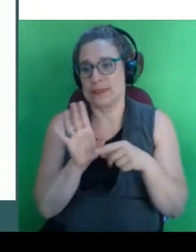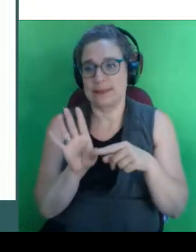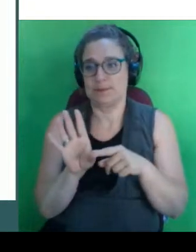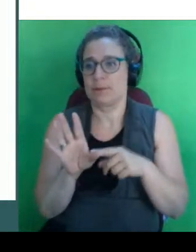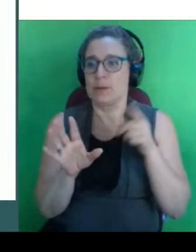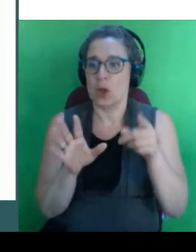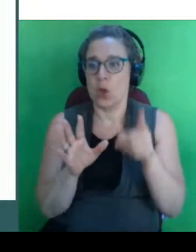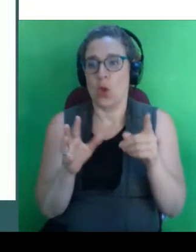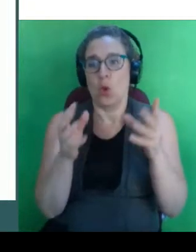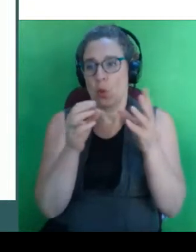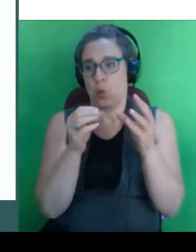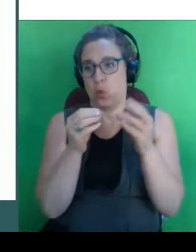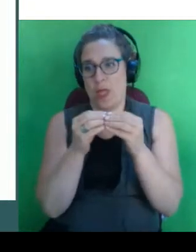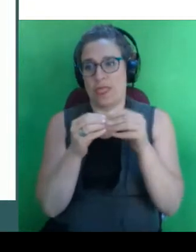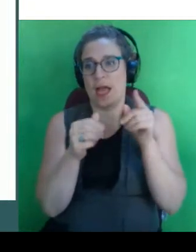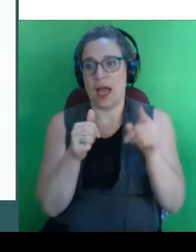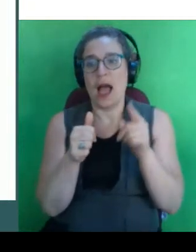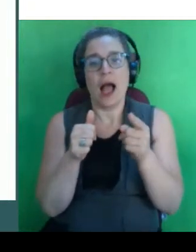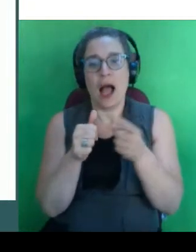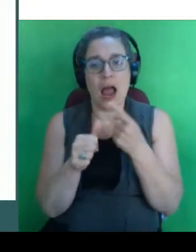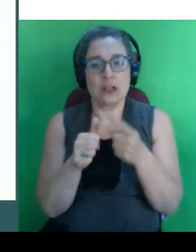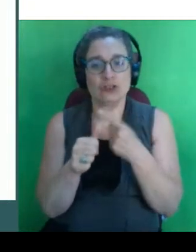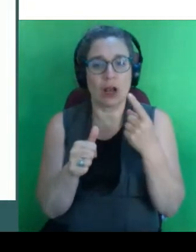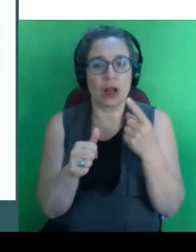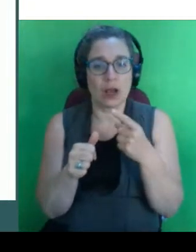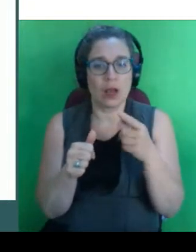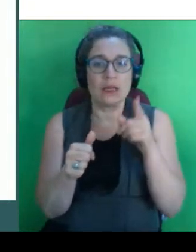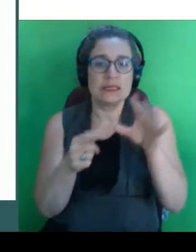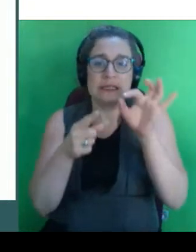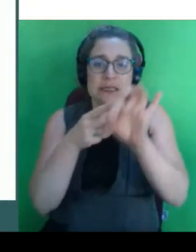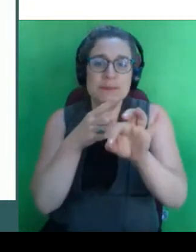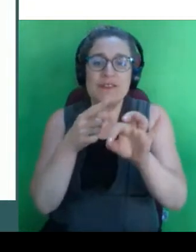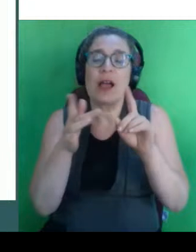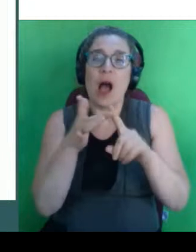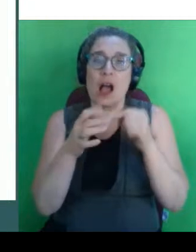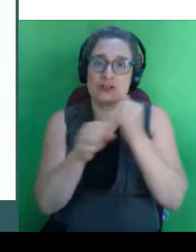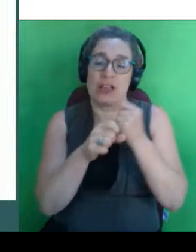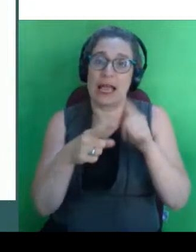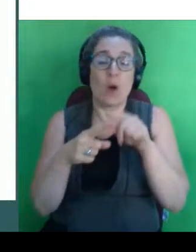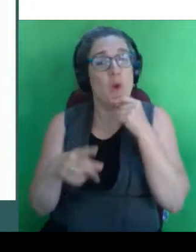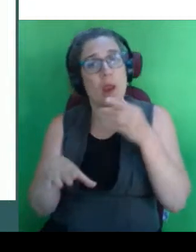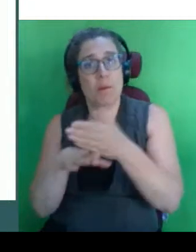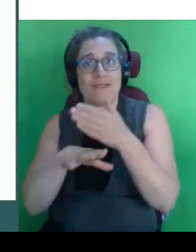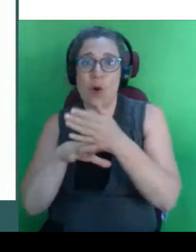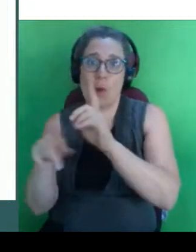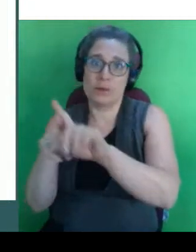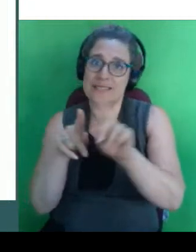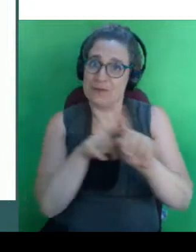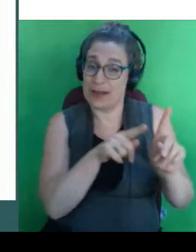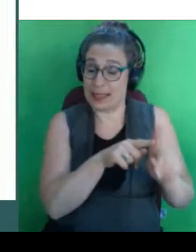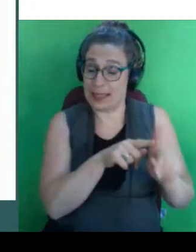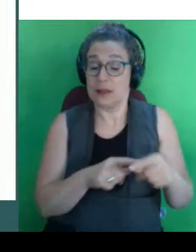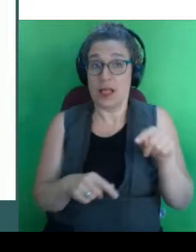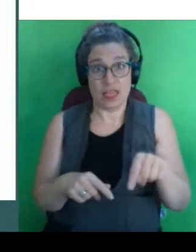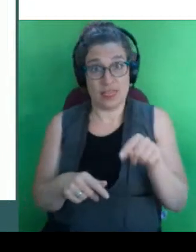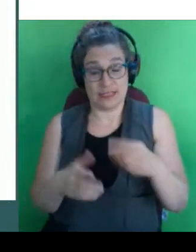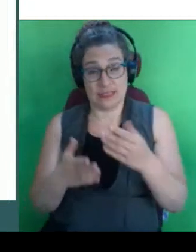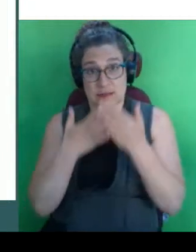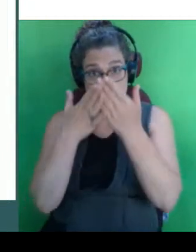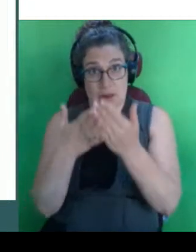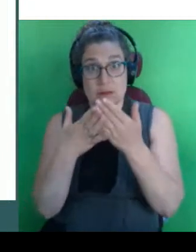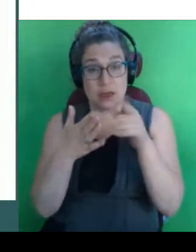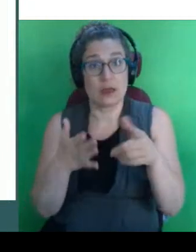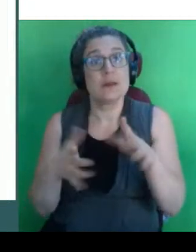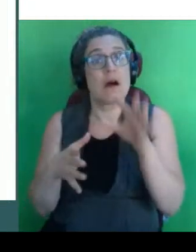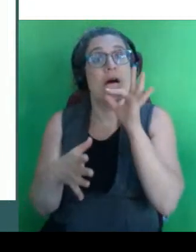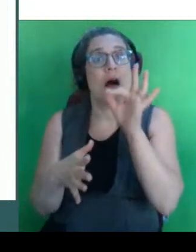different specific IgEs perform differently. So this is a study which is asking a slightly different question for